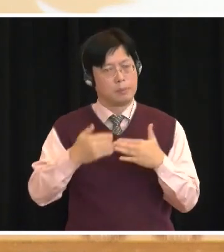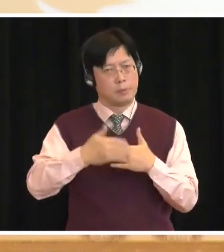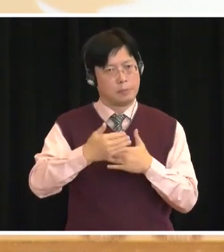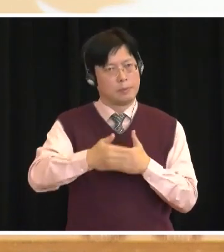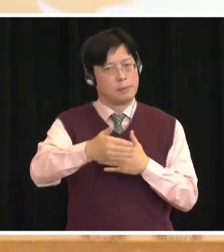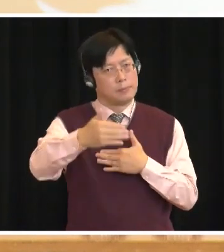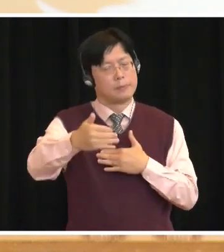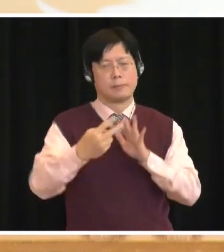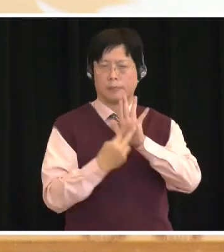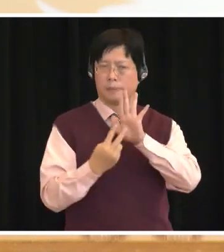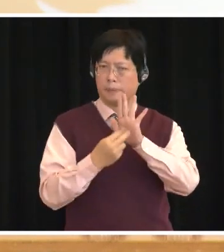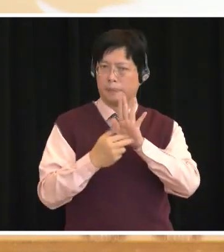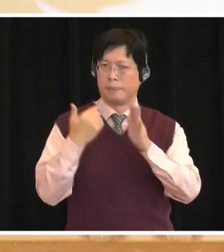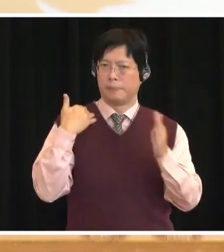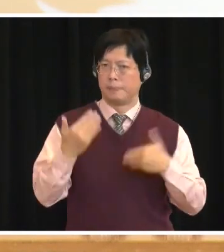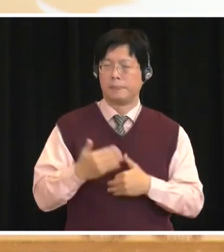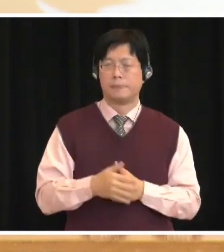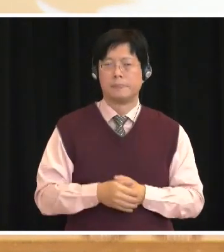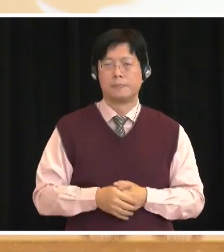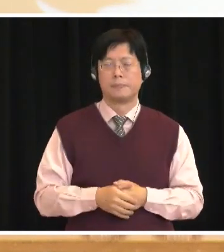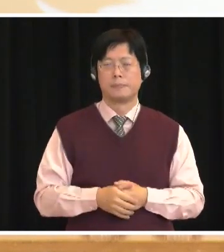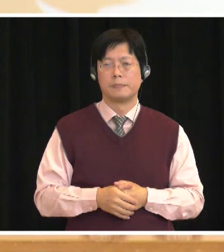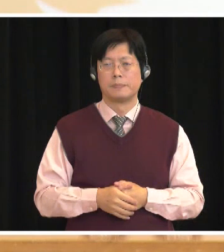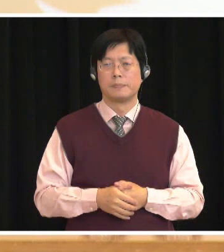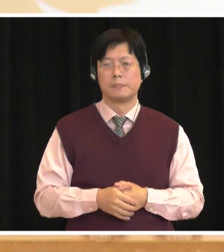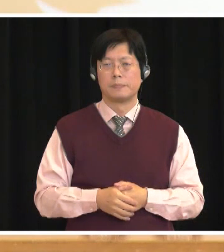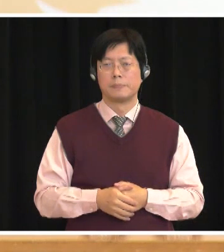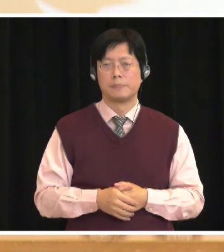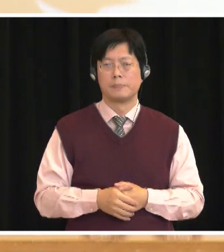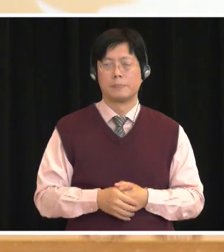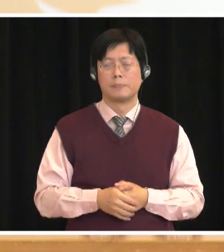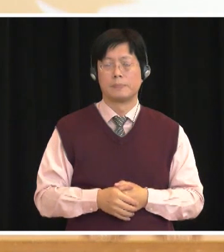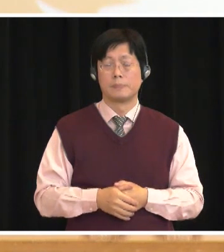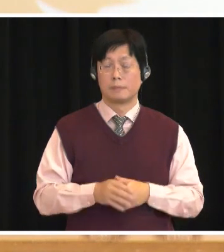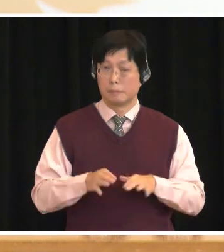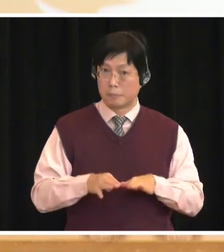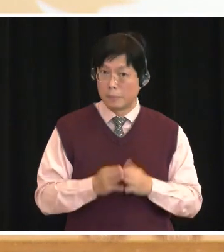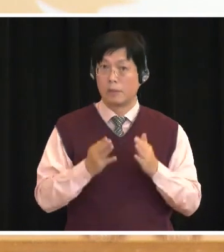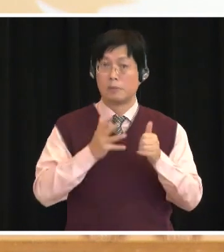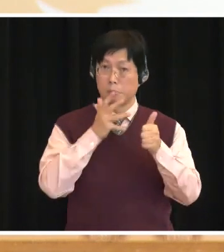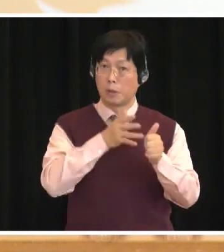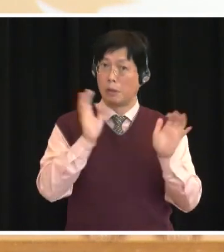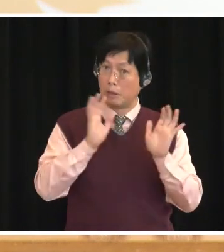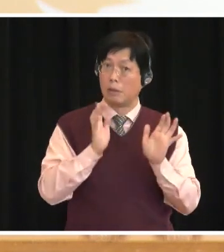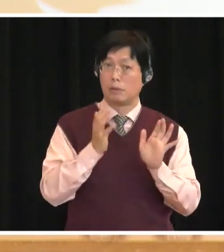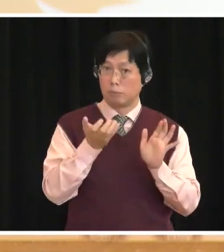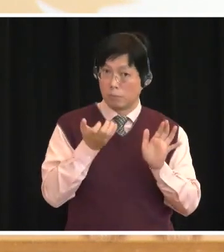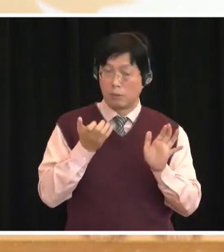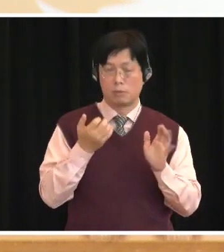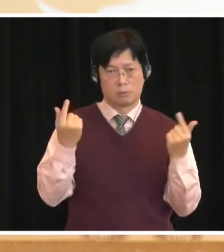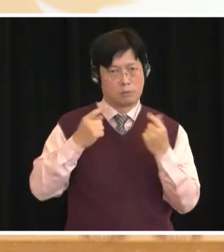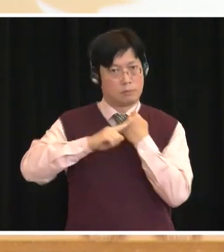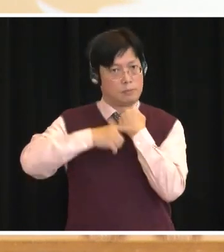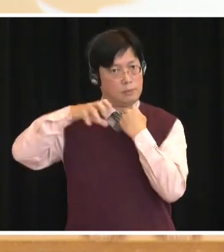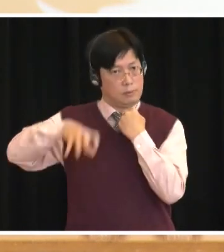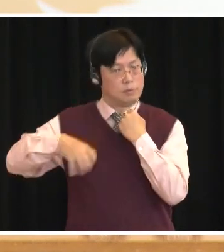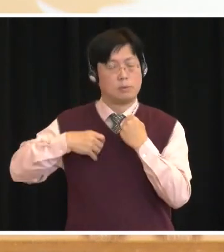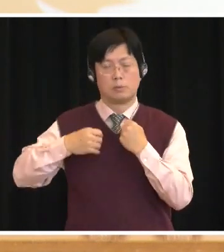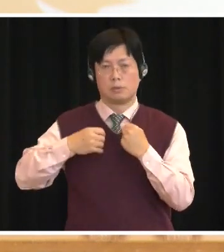comes to interviewing children, and particularly when it comes to the court trial, in